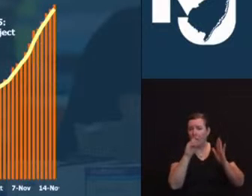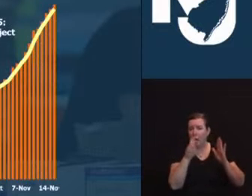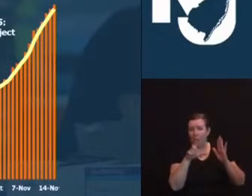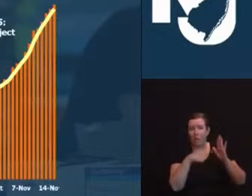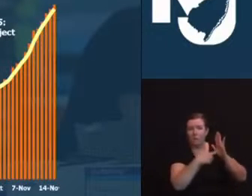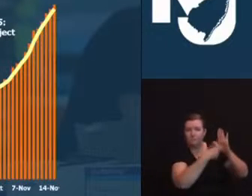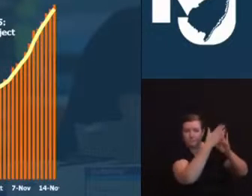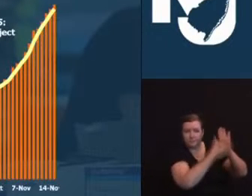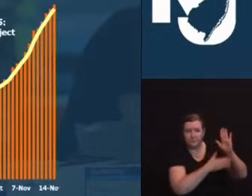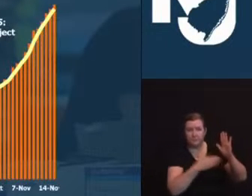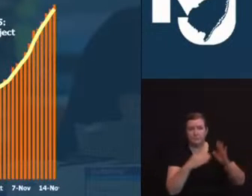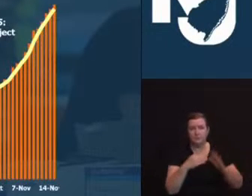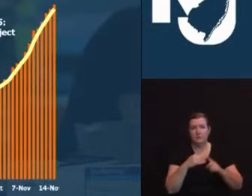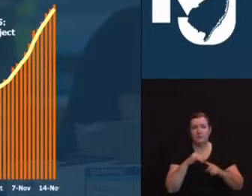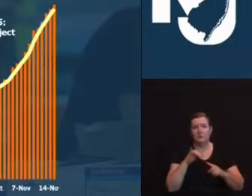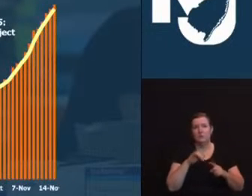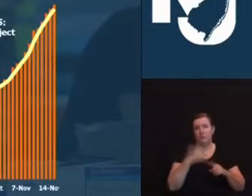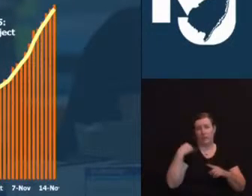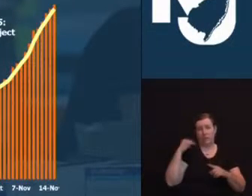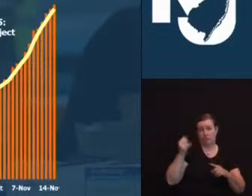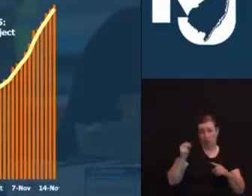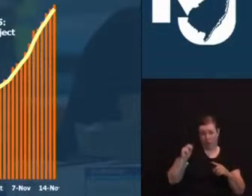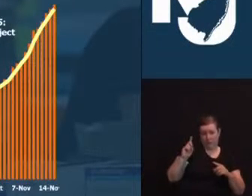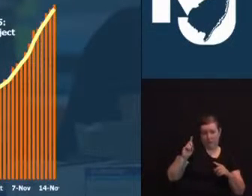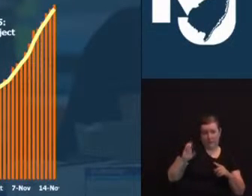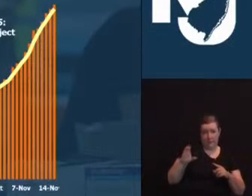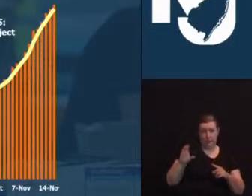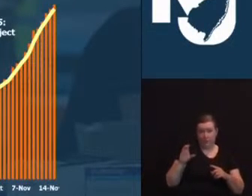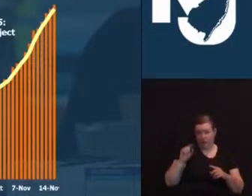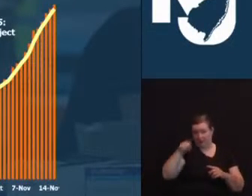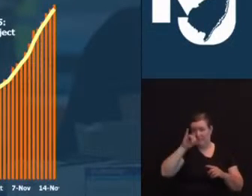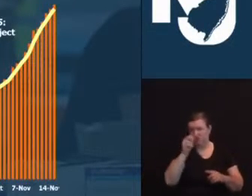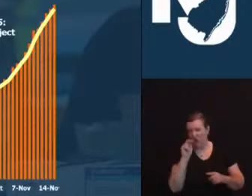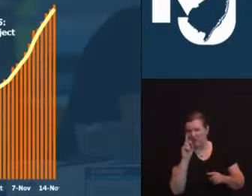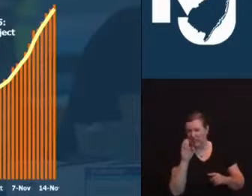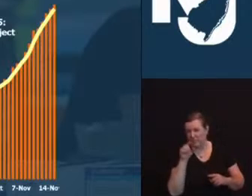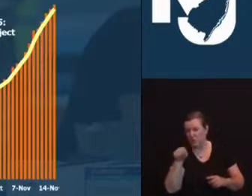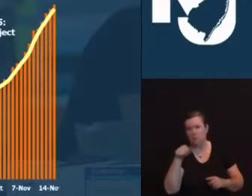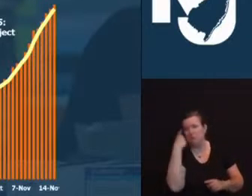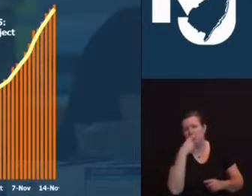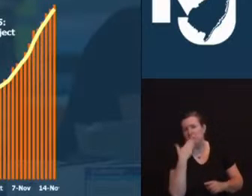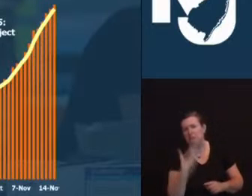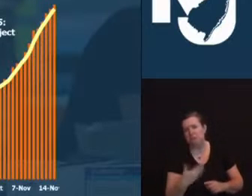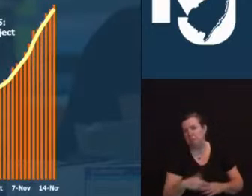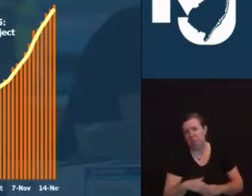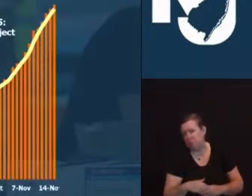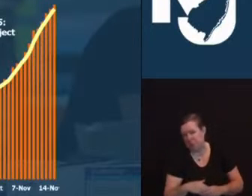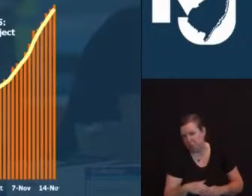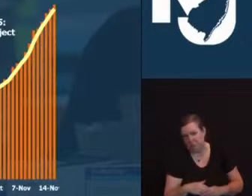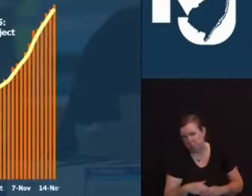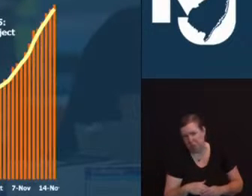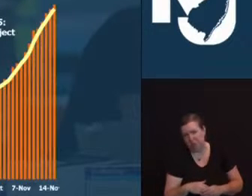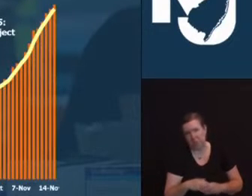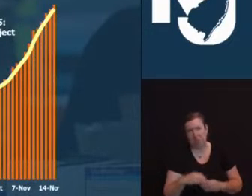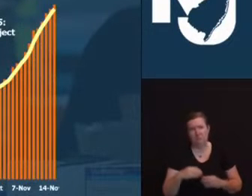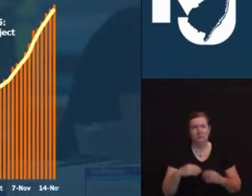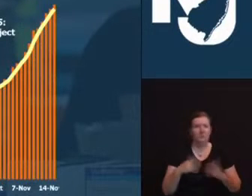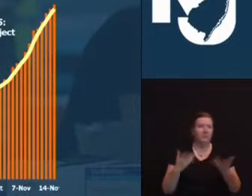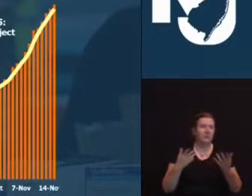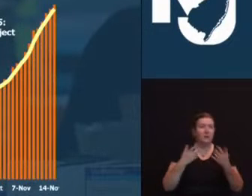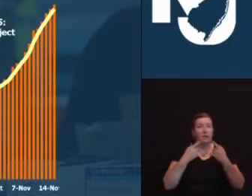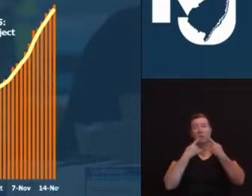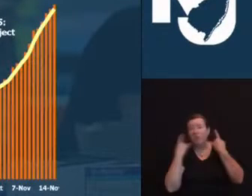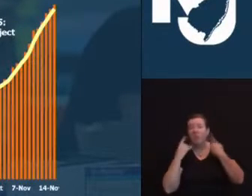is not pretty. It's not pretty today. It's going to get a lot worse, particularly if we don't have compliance on wearing face coverings, social distancing,